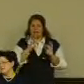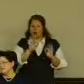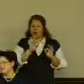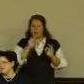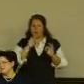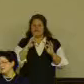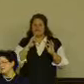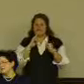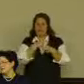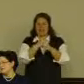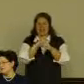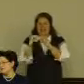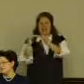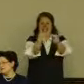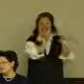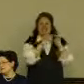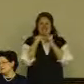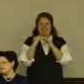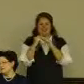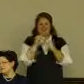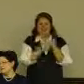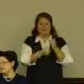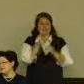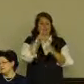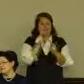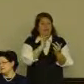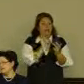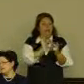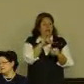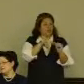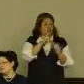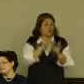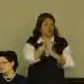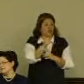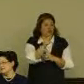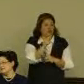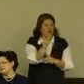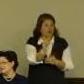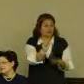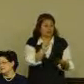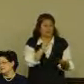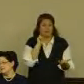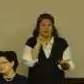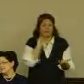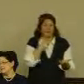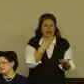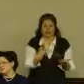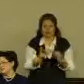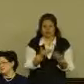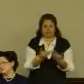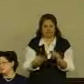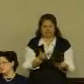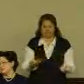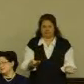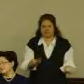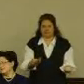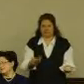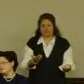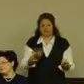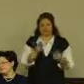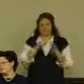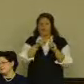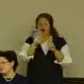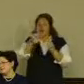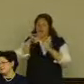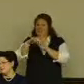for leveling the playing field, because we can all reach one another through texting. The downfall of what we